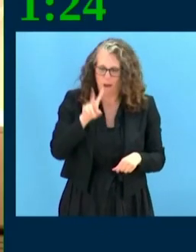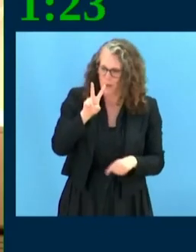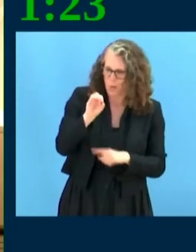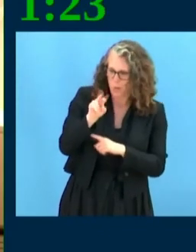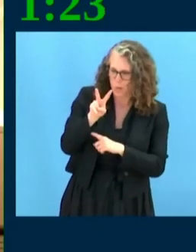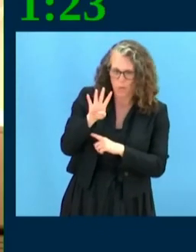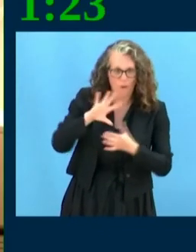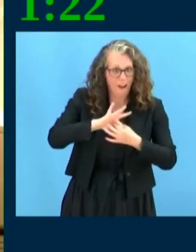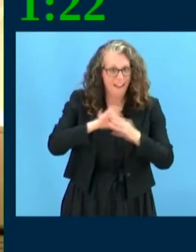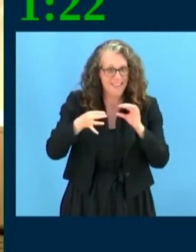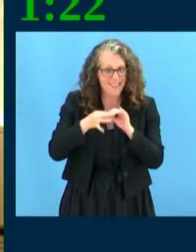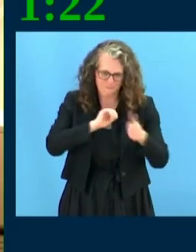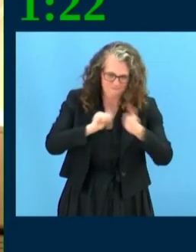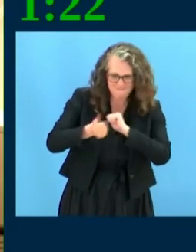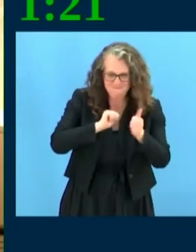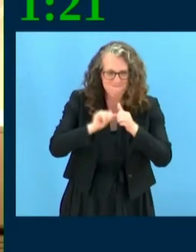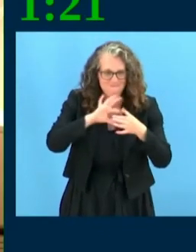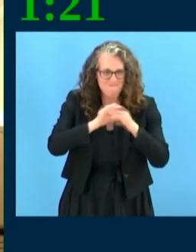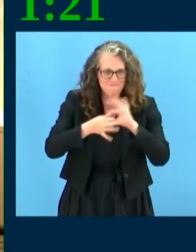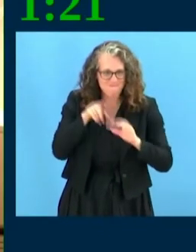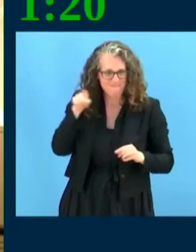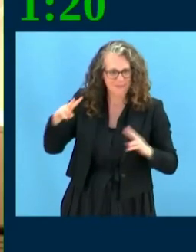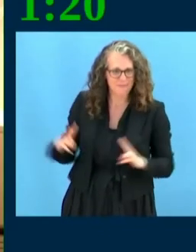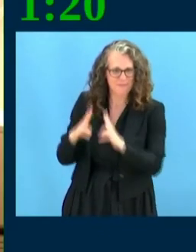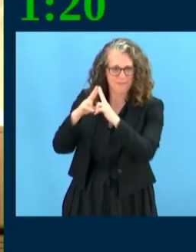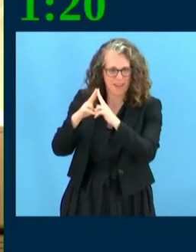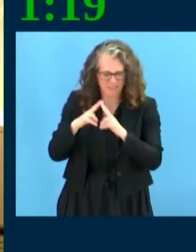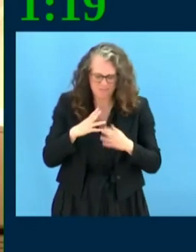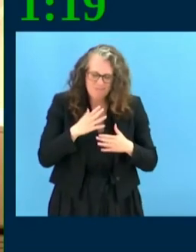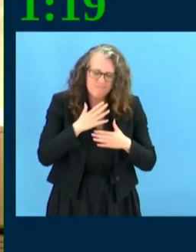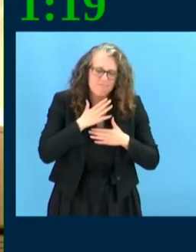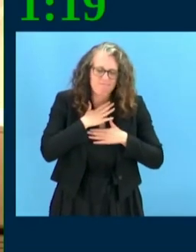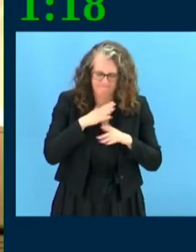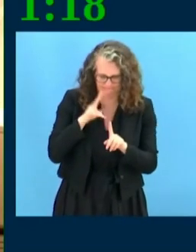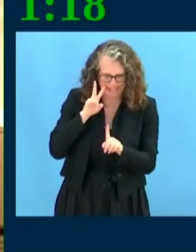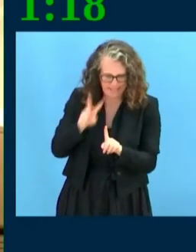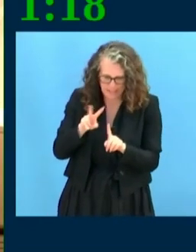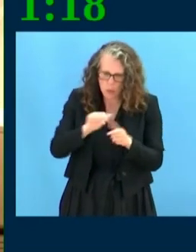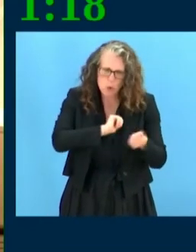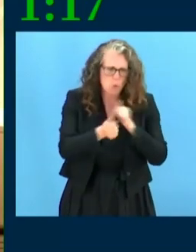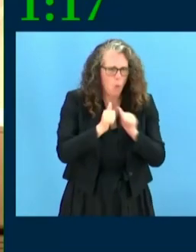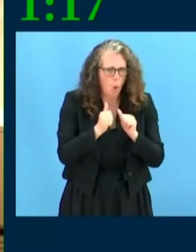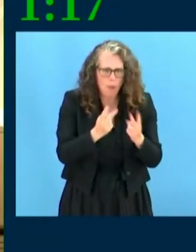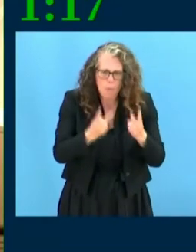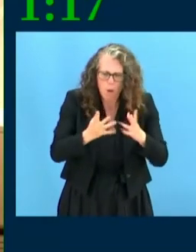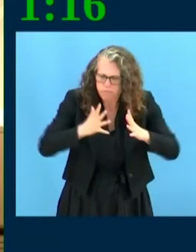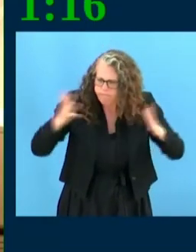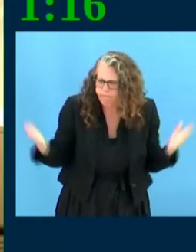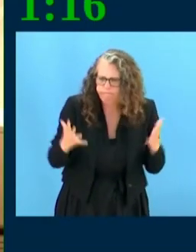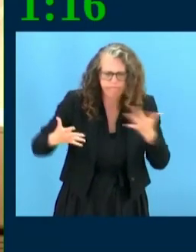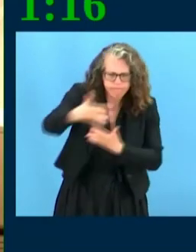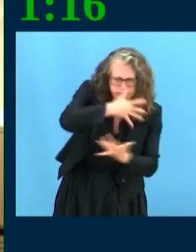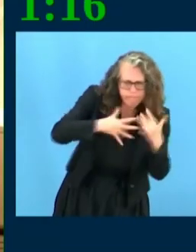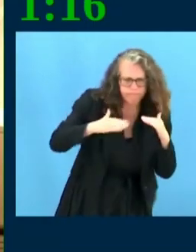Armenia made 29 main and reply speeches, as well as 23 joint statements. They touched the issue related to the blockade of Lachin